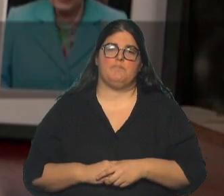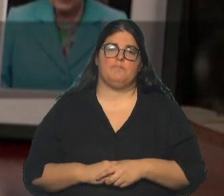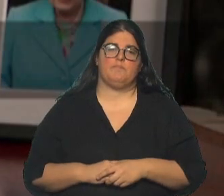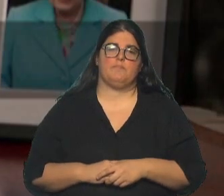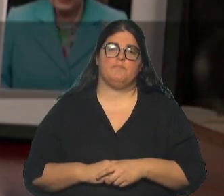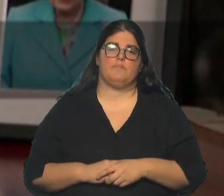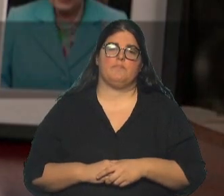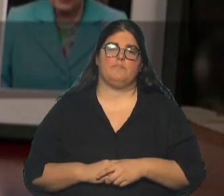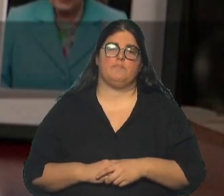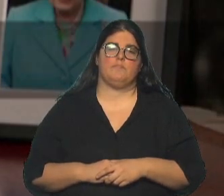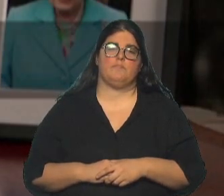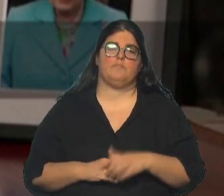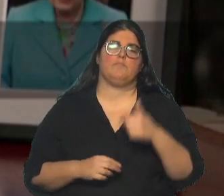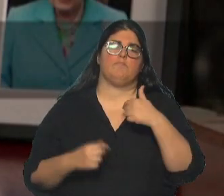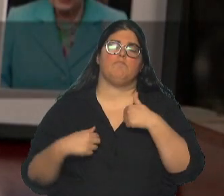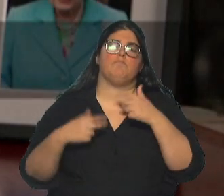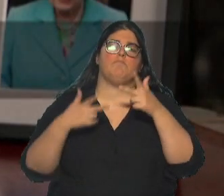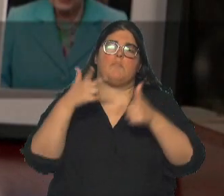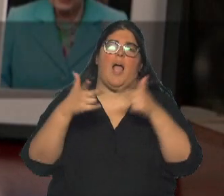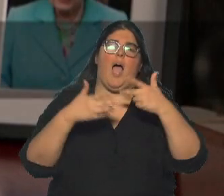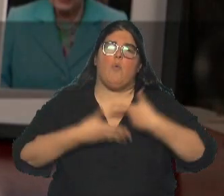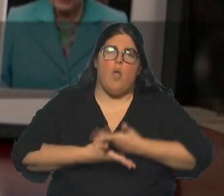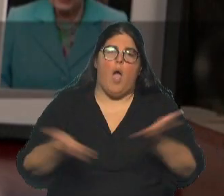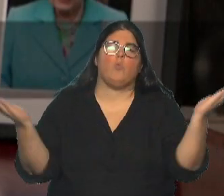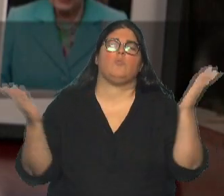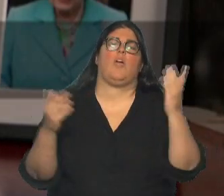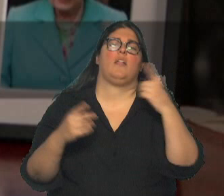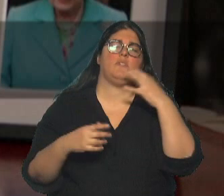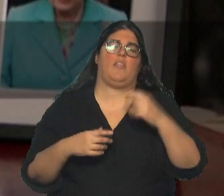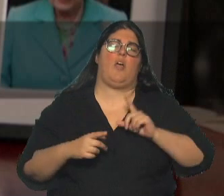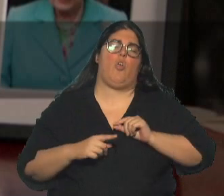I speak to you today with feelings of profound sorrow.